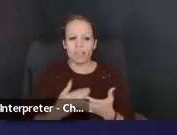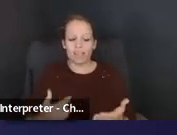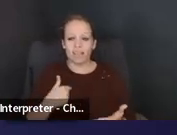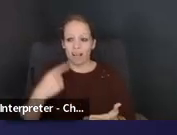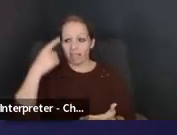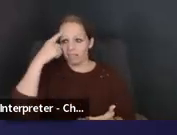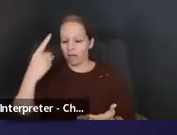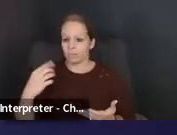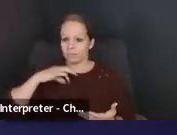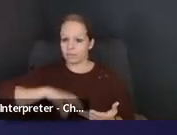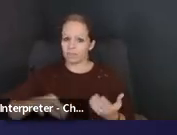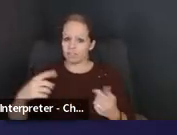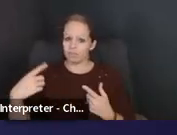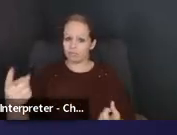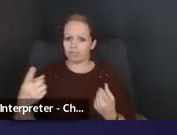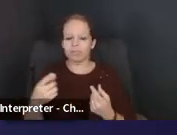years,